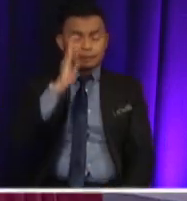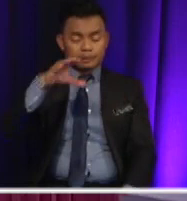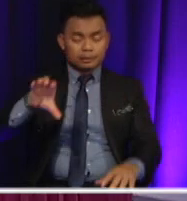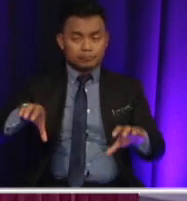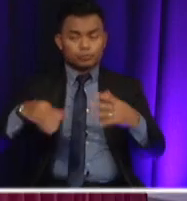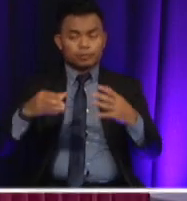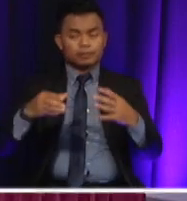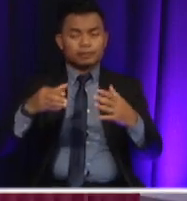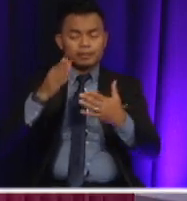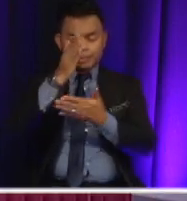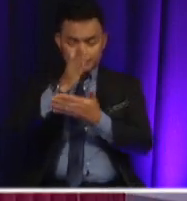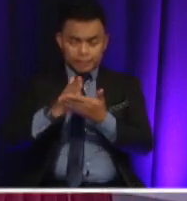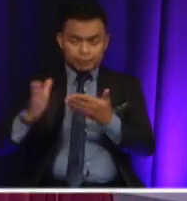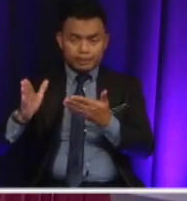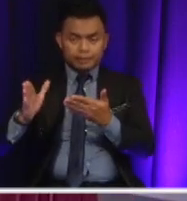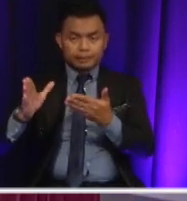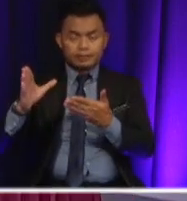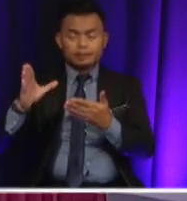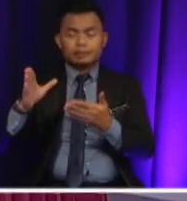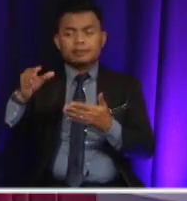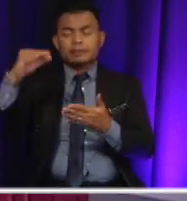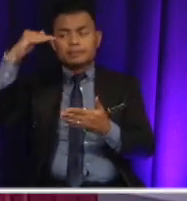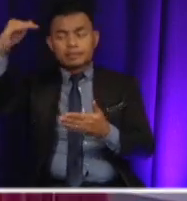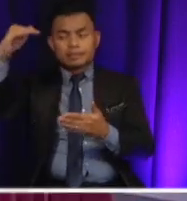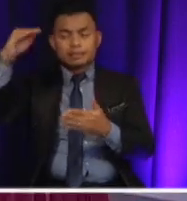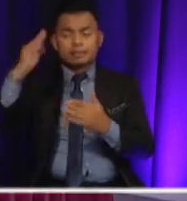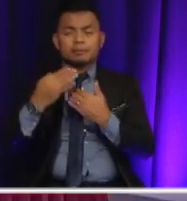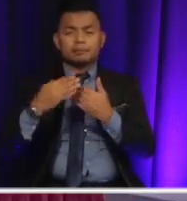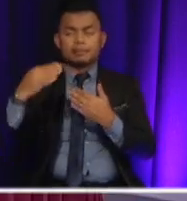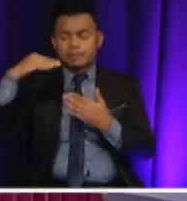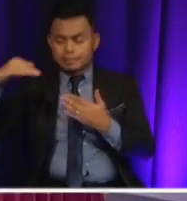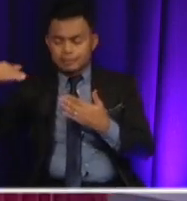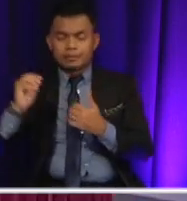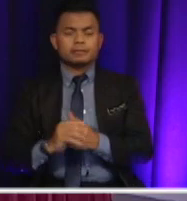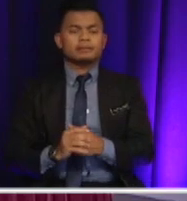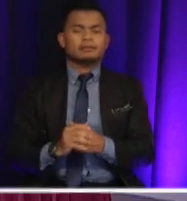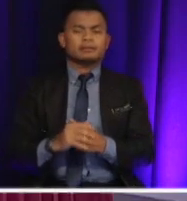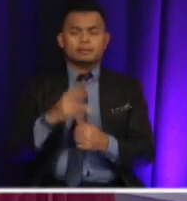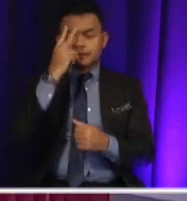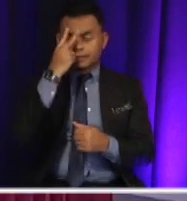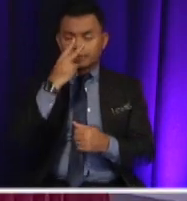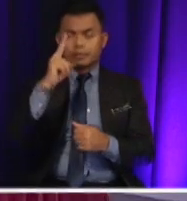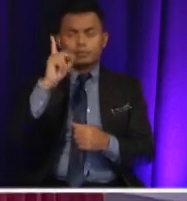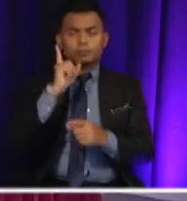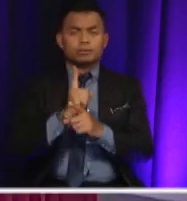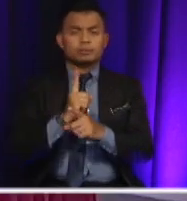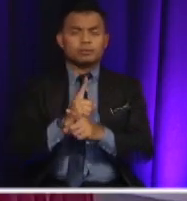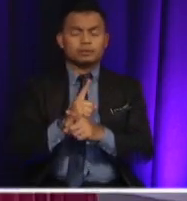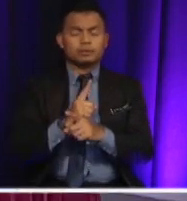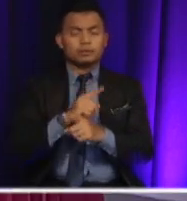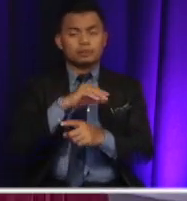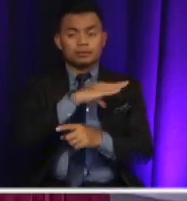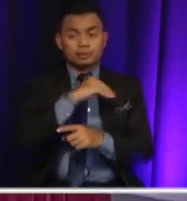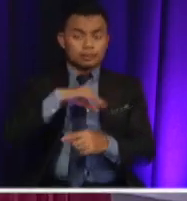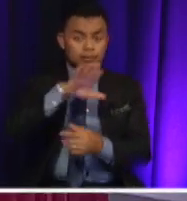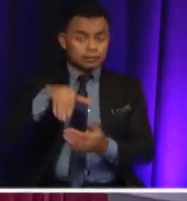stanza, and you guys, pupils at home, you can do this too. Okay, have a look at each stanza. Tivia will do it and you will do it